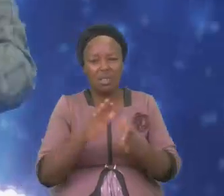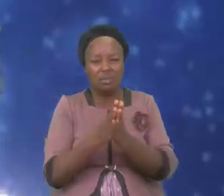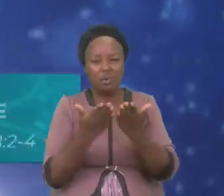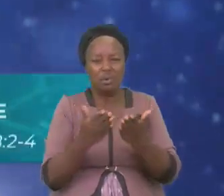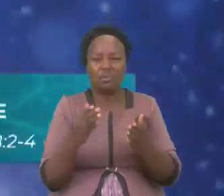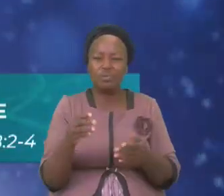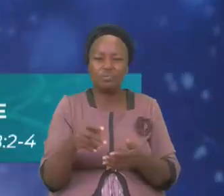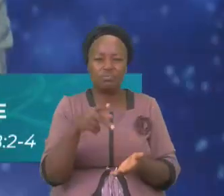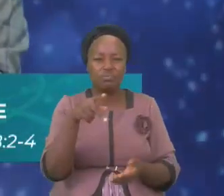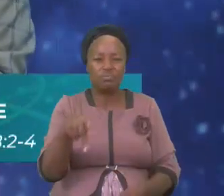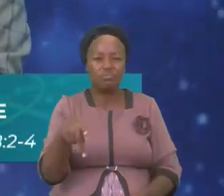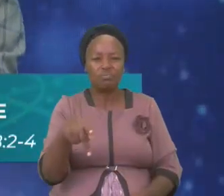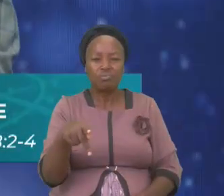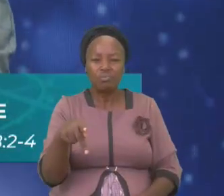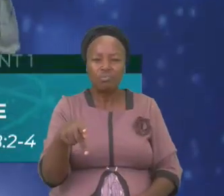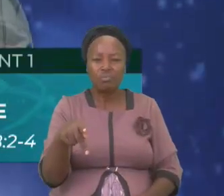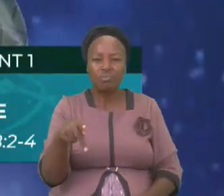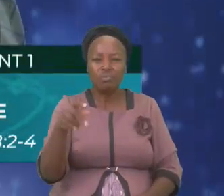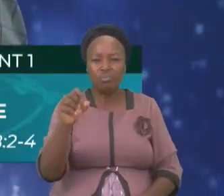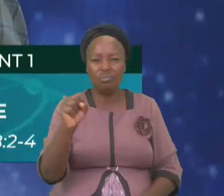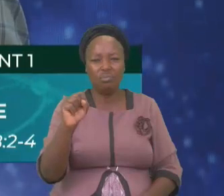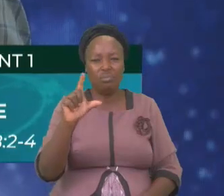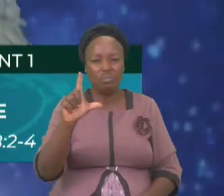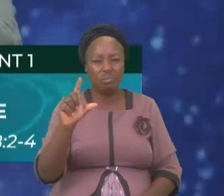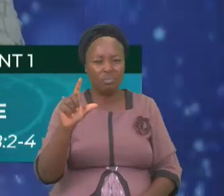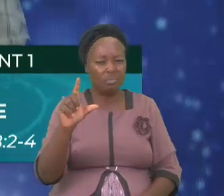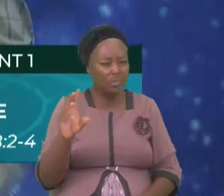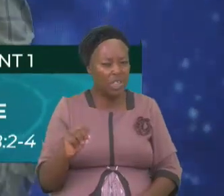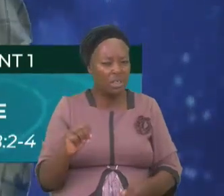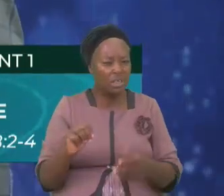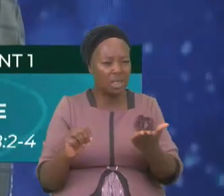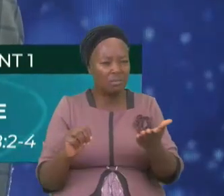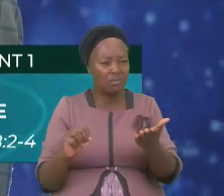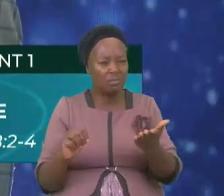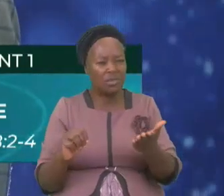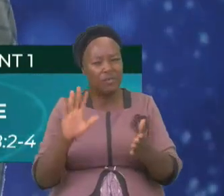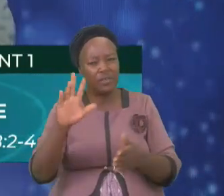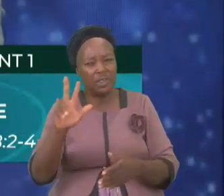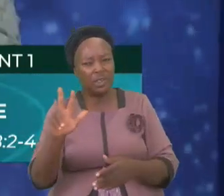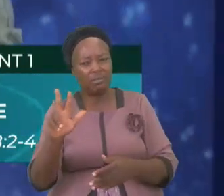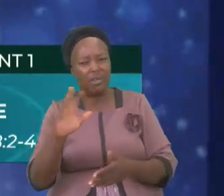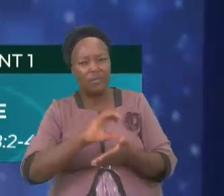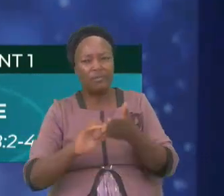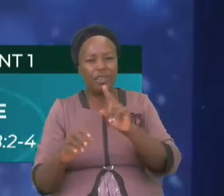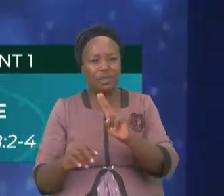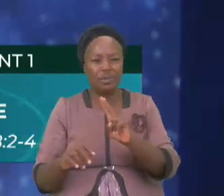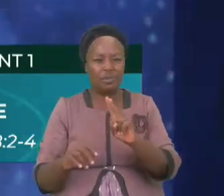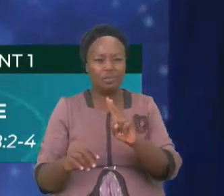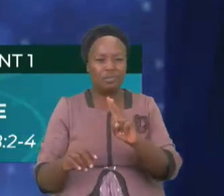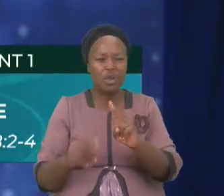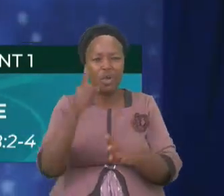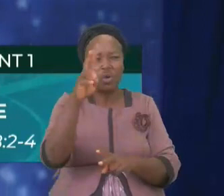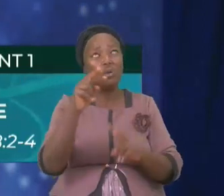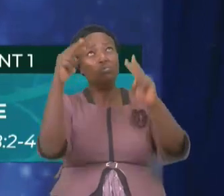us, it says, God looked down from heaven upon the children of men to see if there